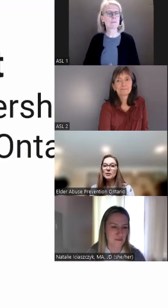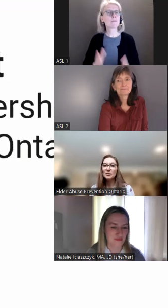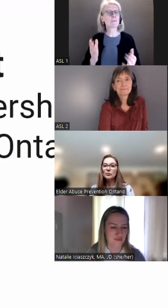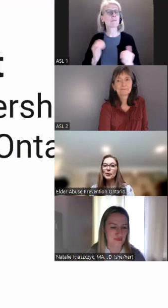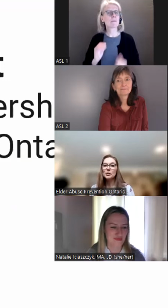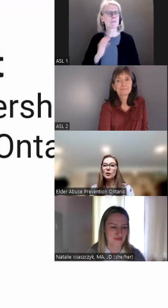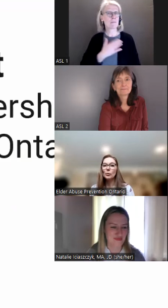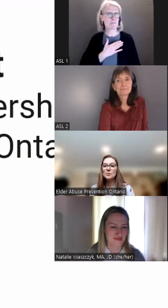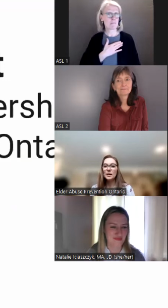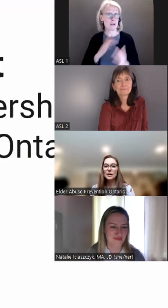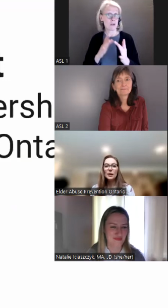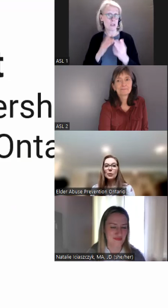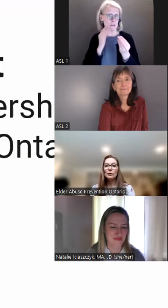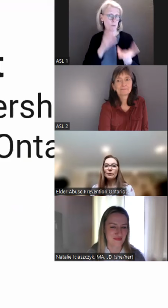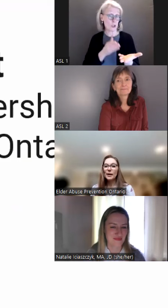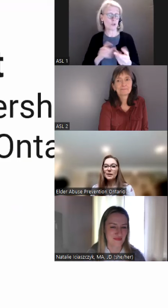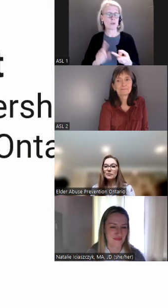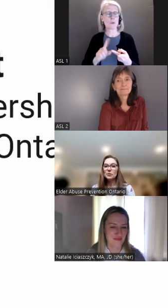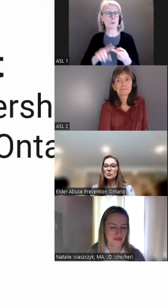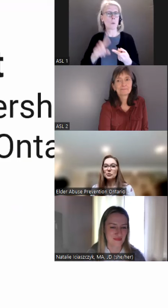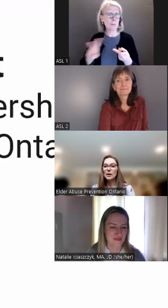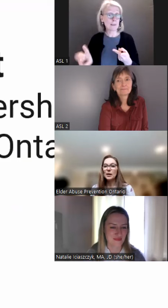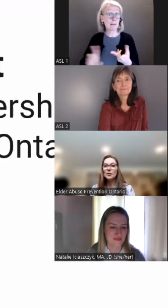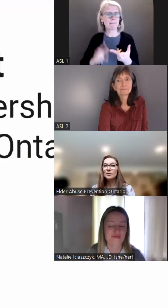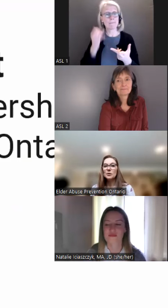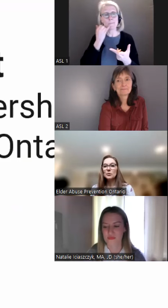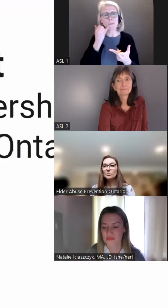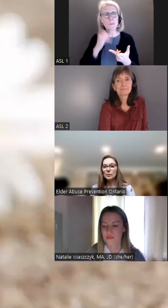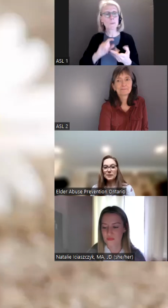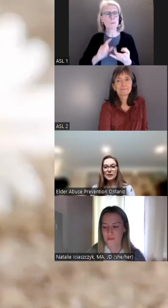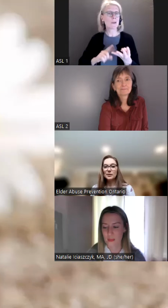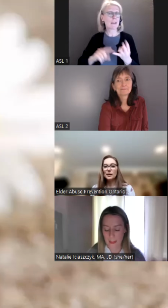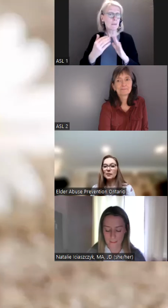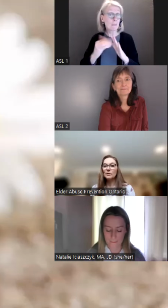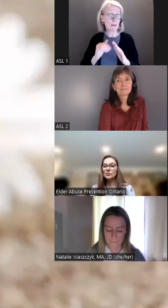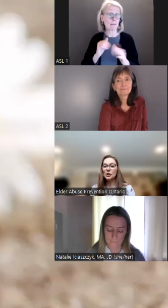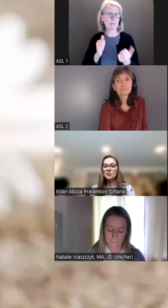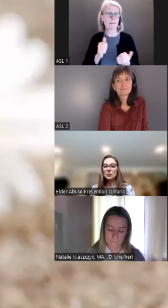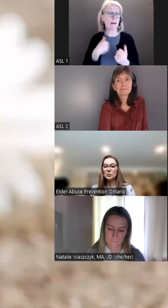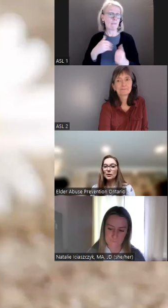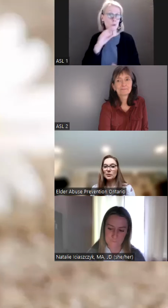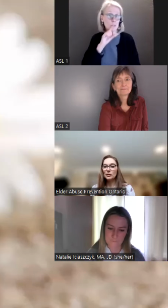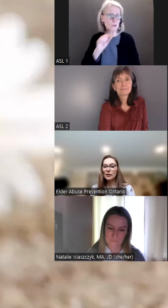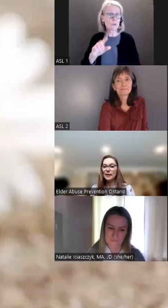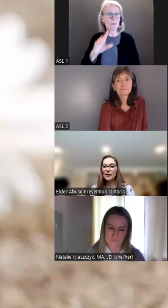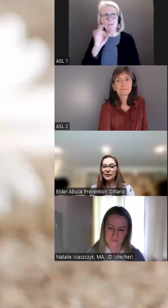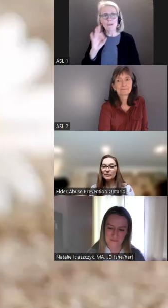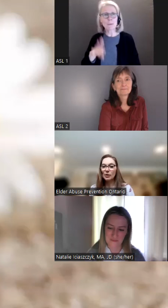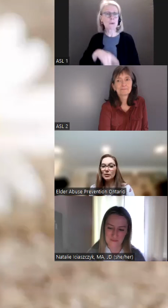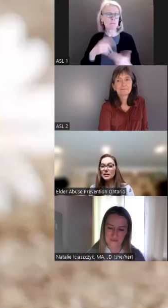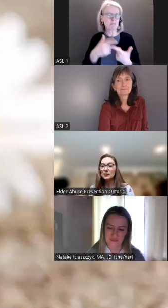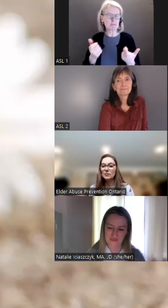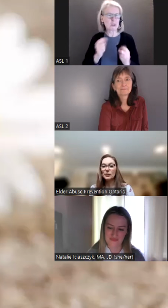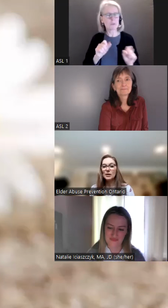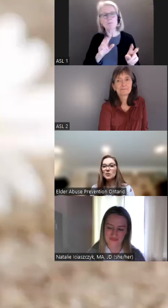my contact information, our website. We're very active on social media. So please take a chance to look at that